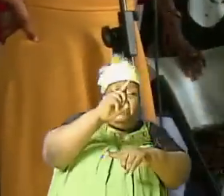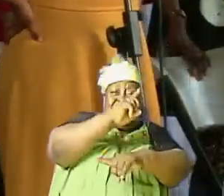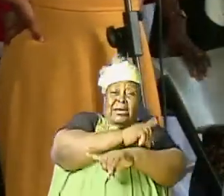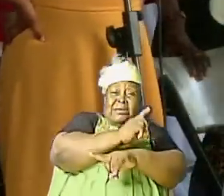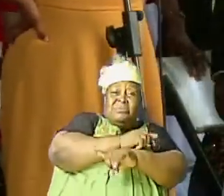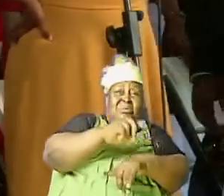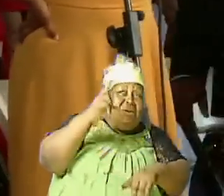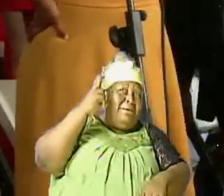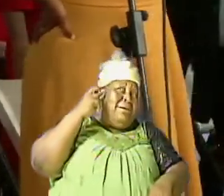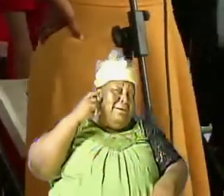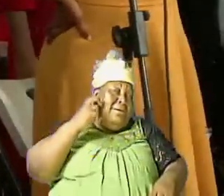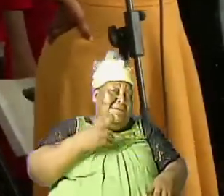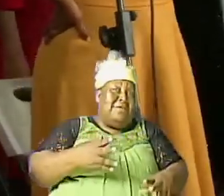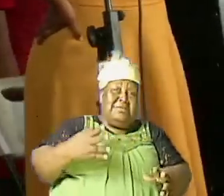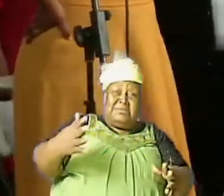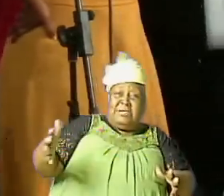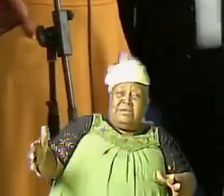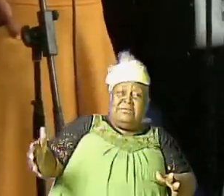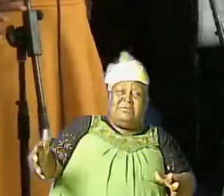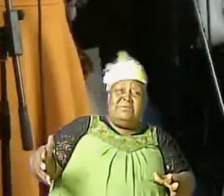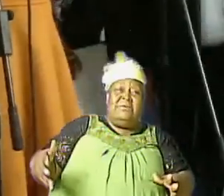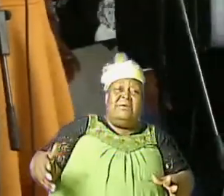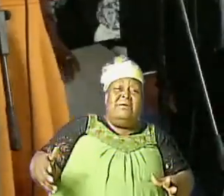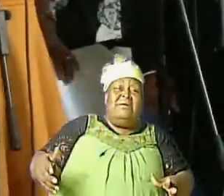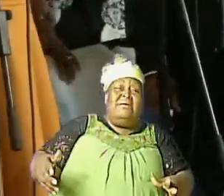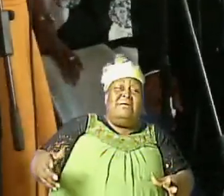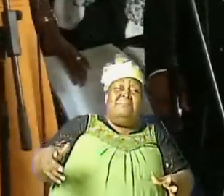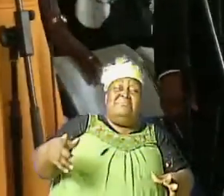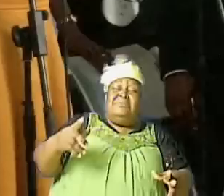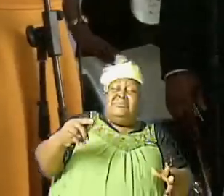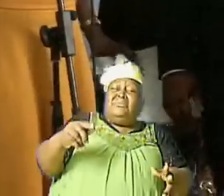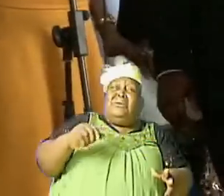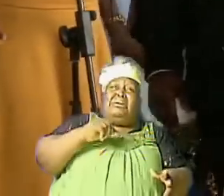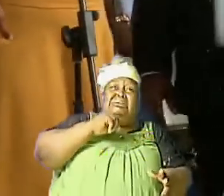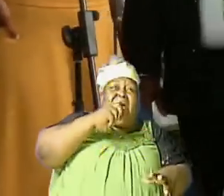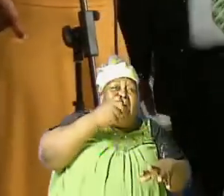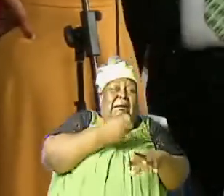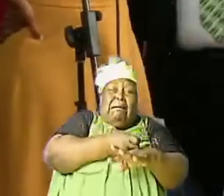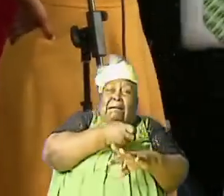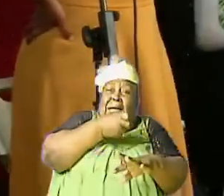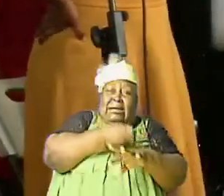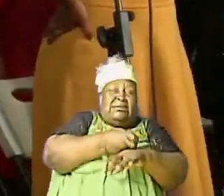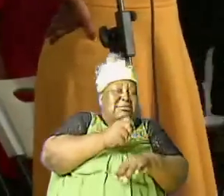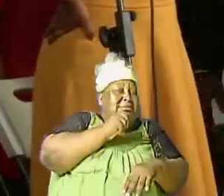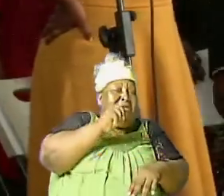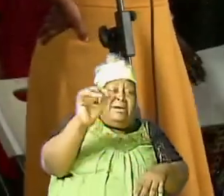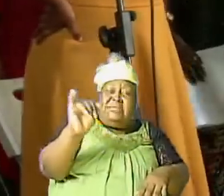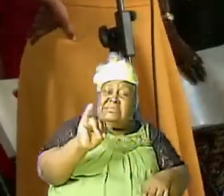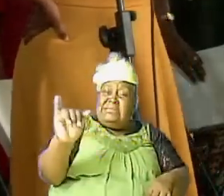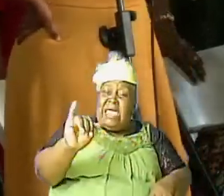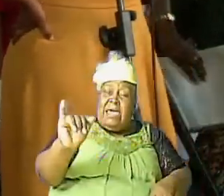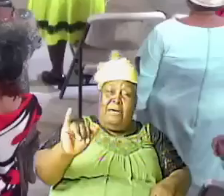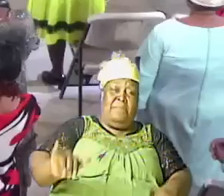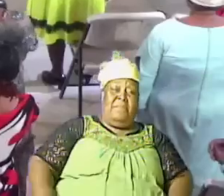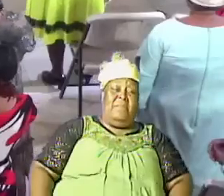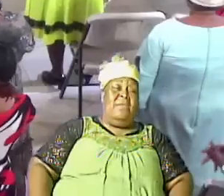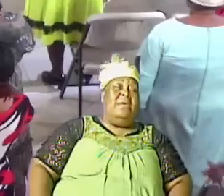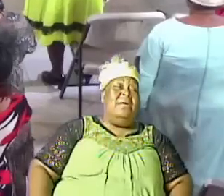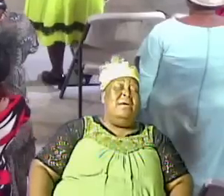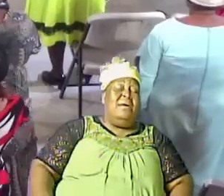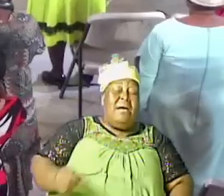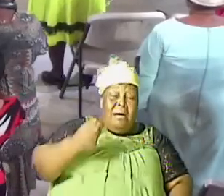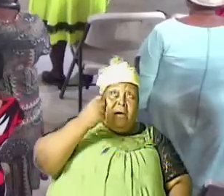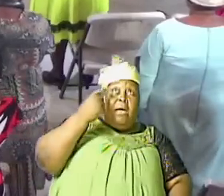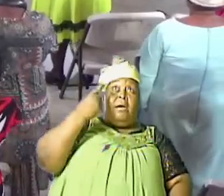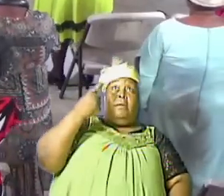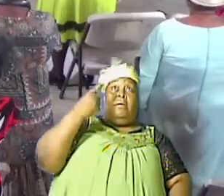will hear these things. Oh, but let me tell you, this one is different. It is not the same. So the mere fact, if we have